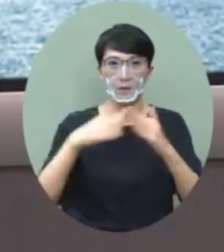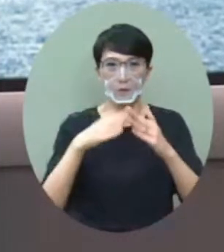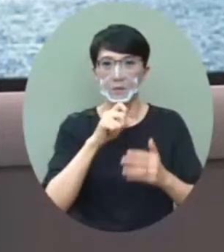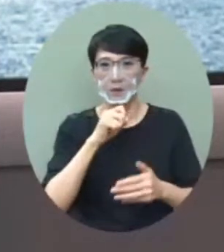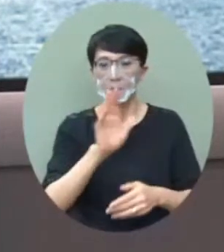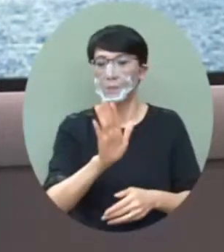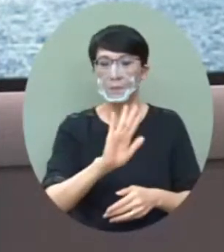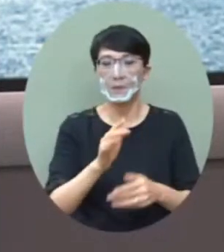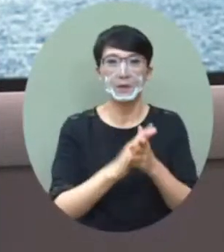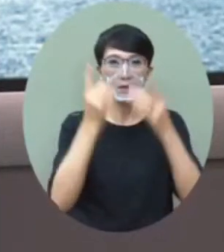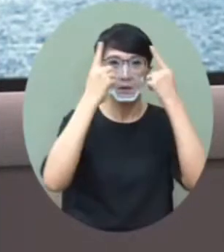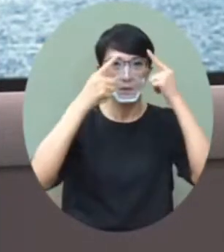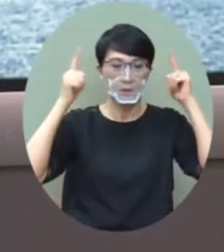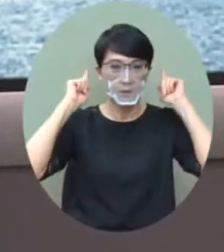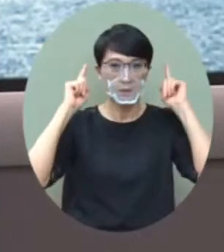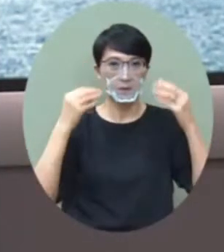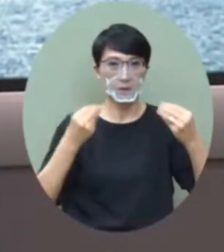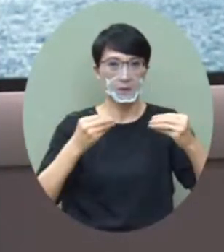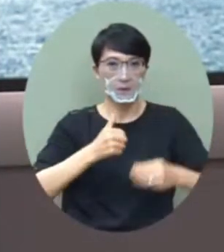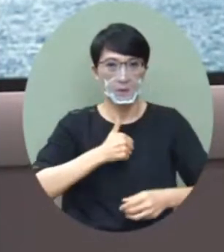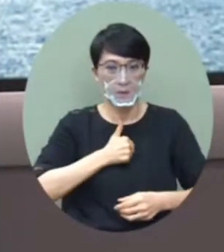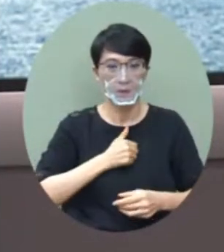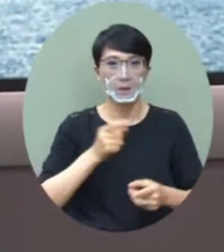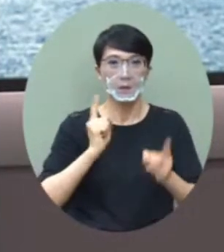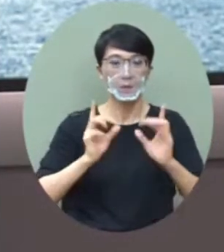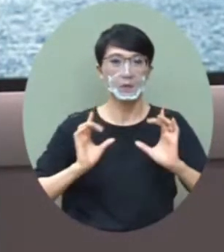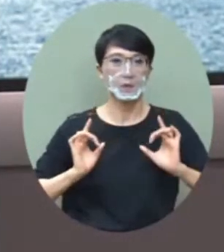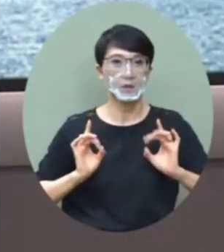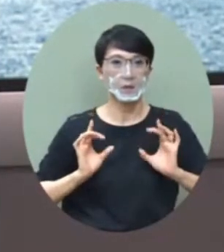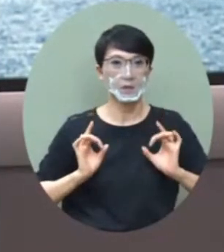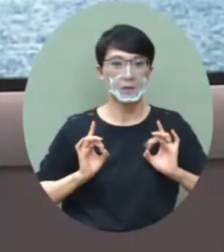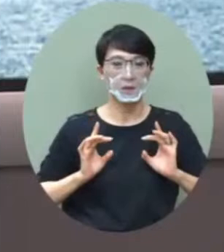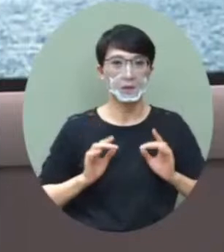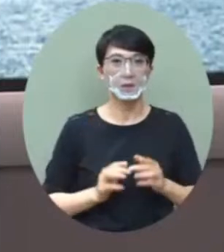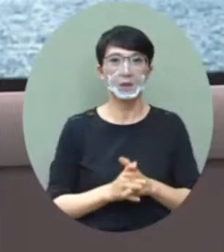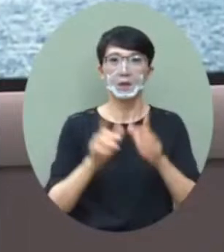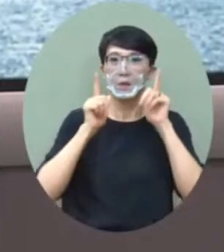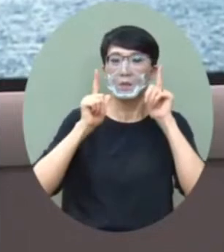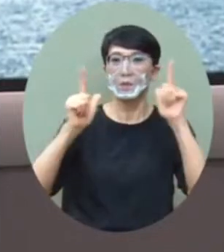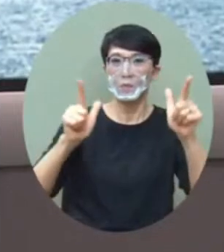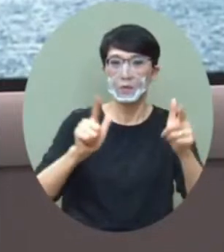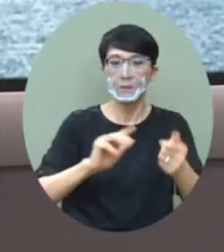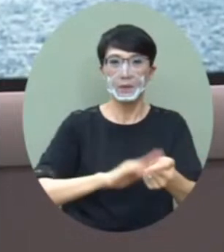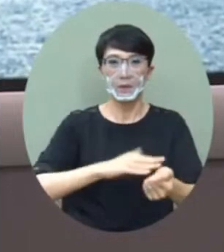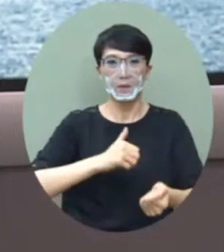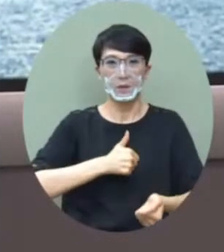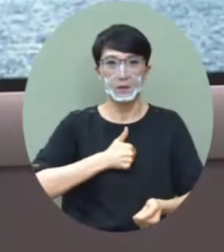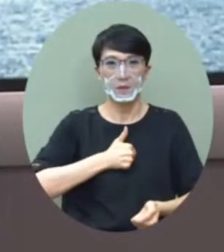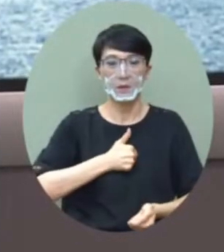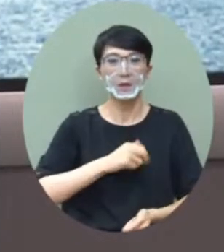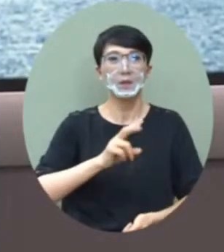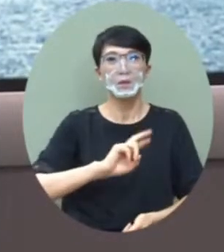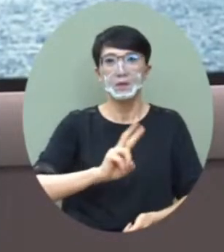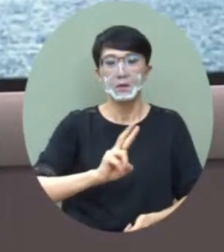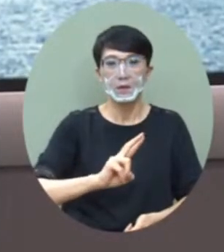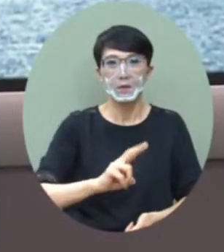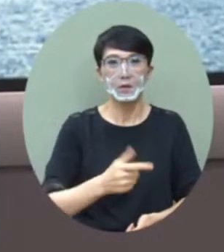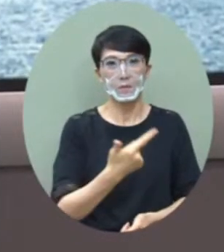not something new at the HA. University professors or